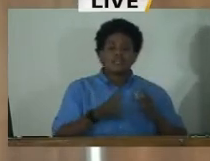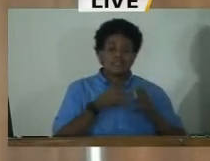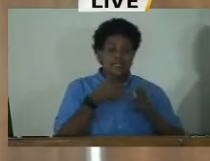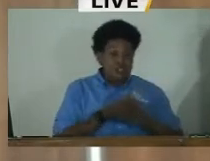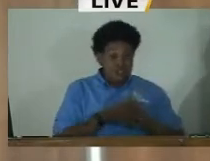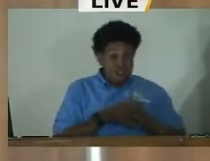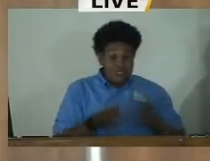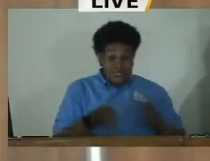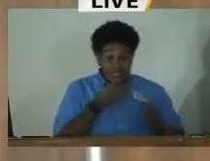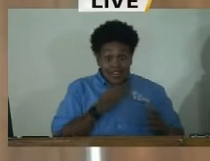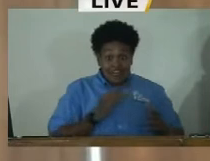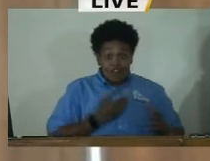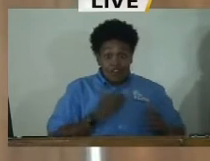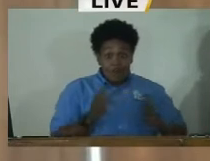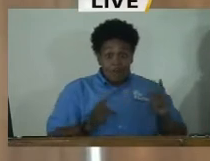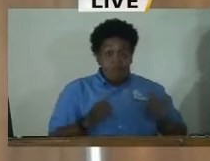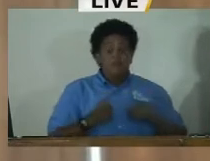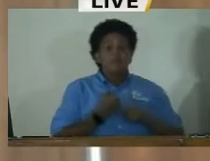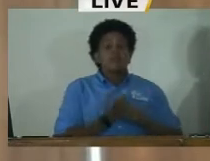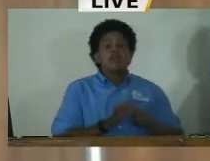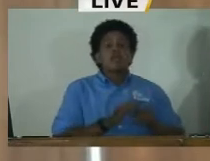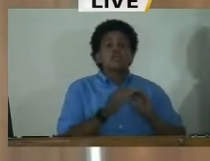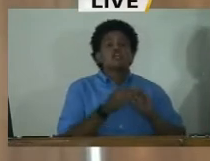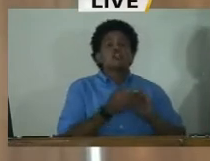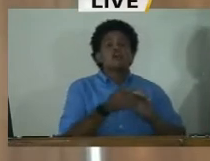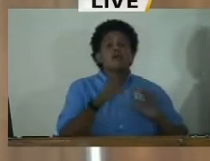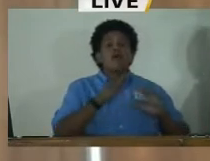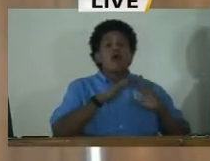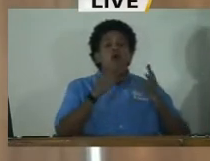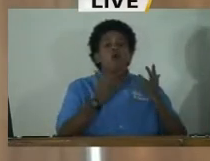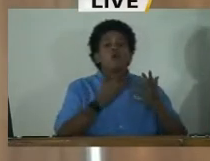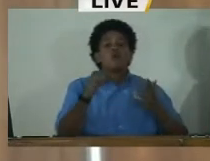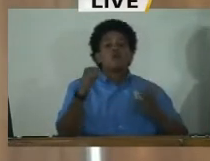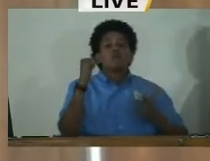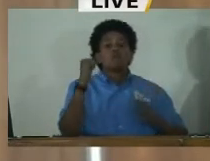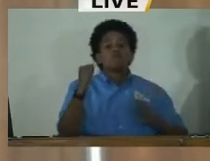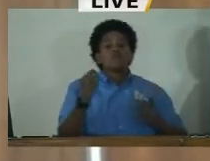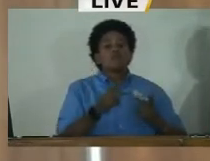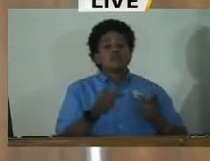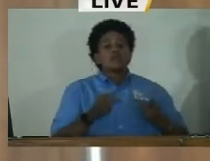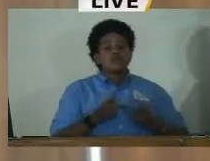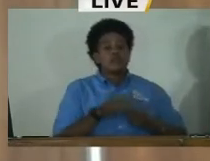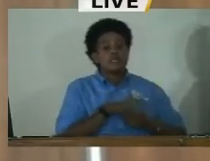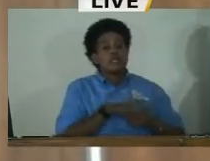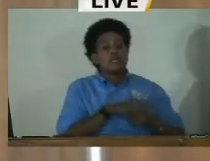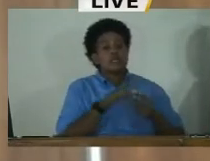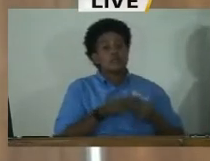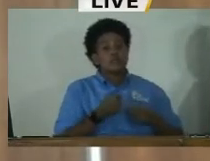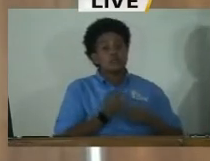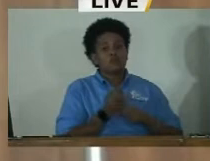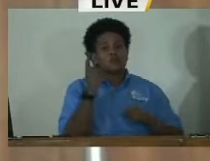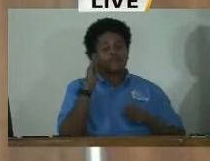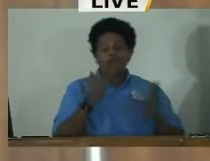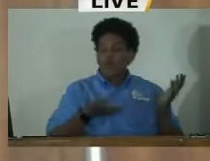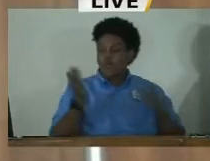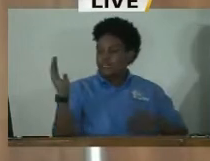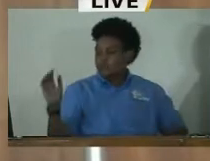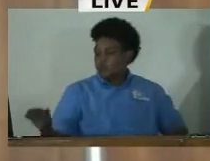of our people makes Jamaica a world-class destination and product for